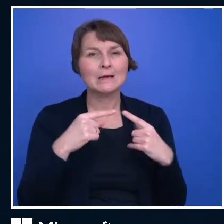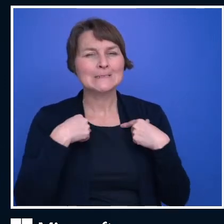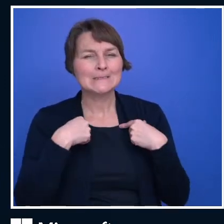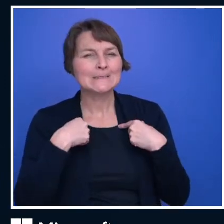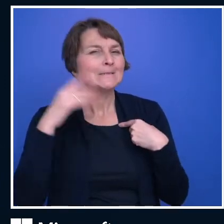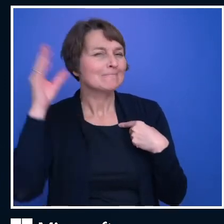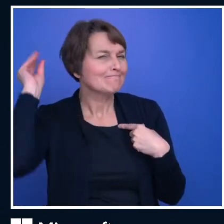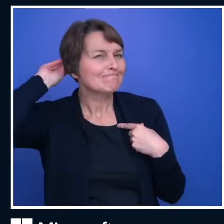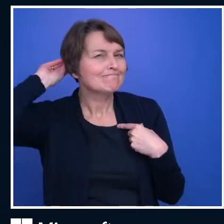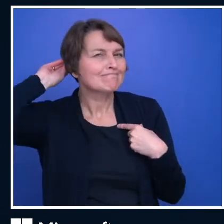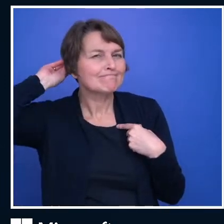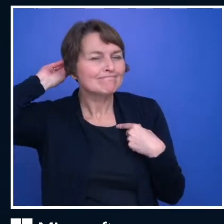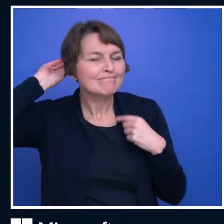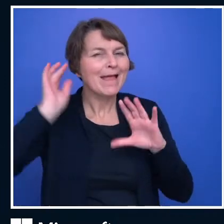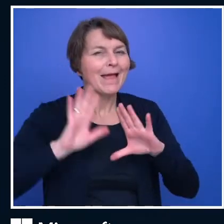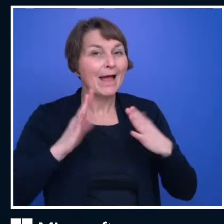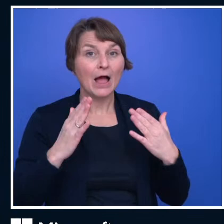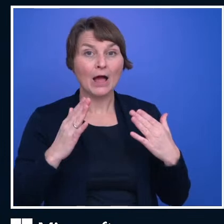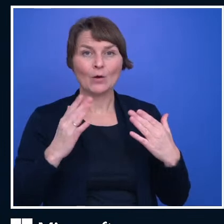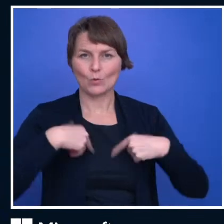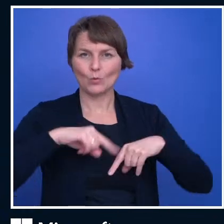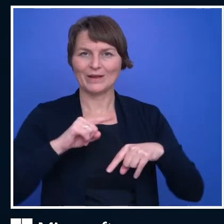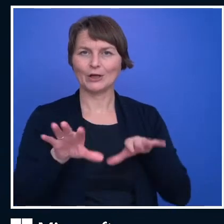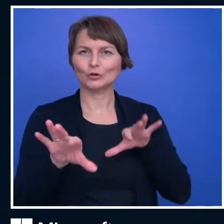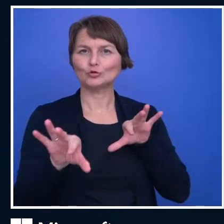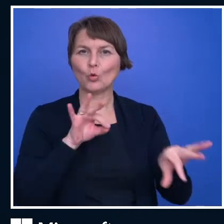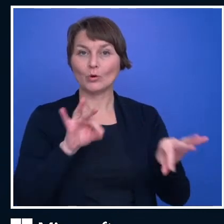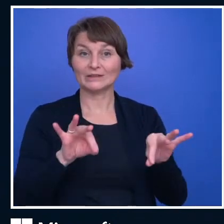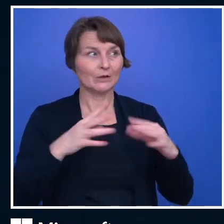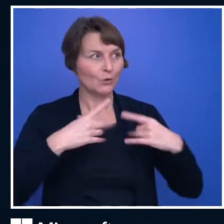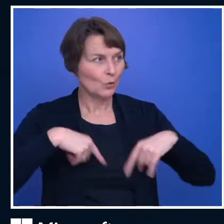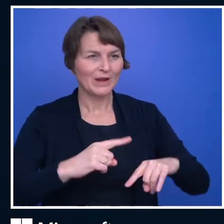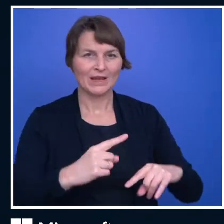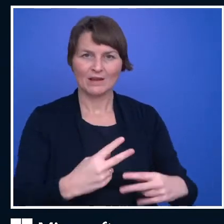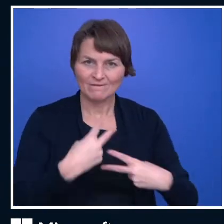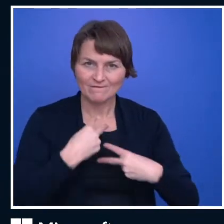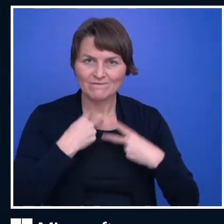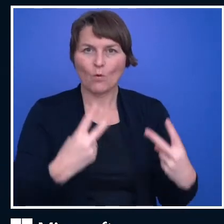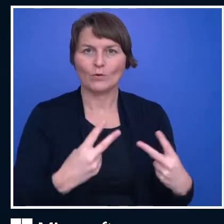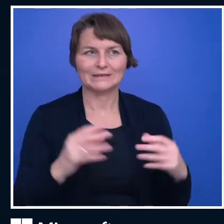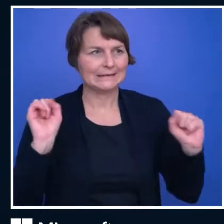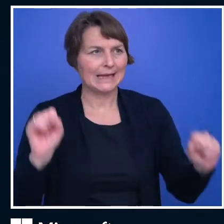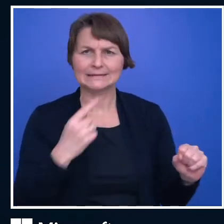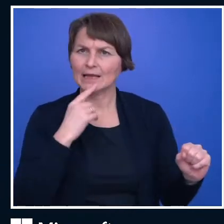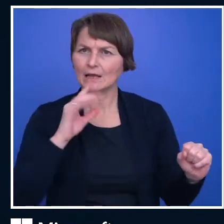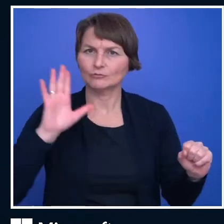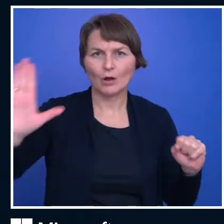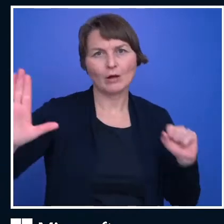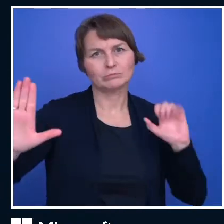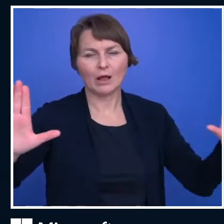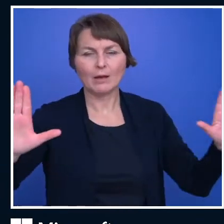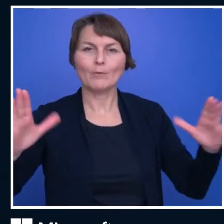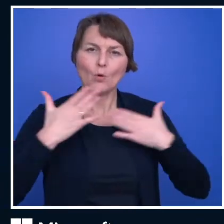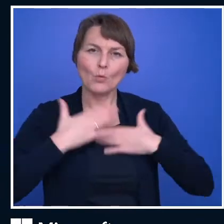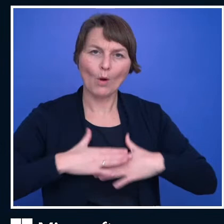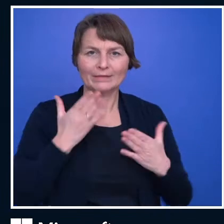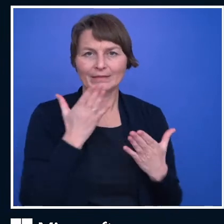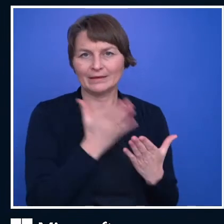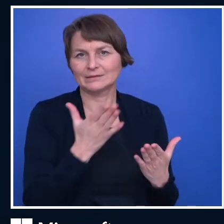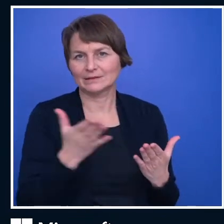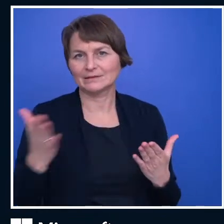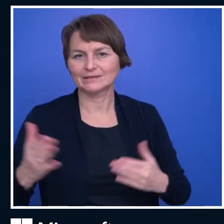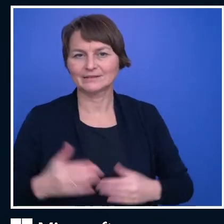choice. We have a choice and we have a voice. Okay, emotional contagion, it's something that's studied